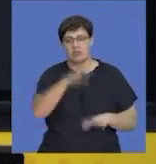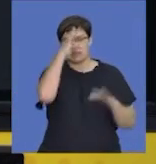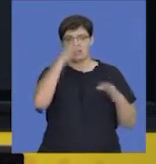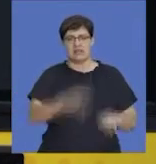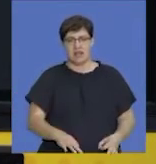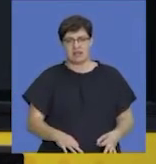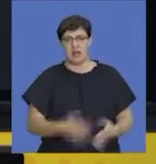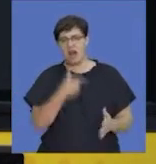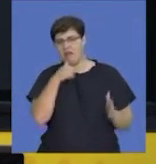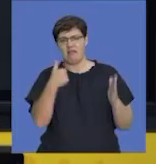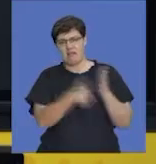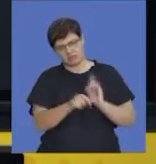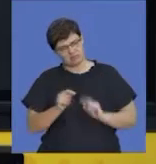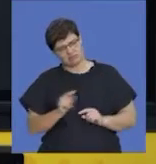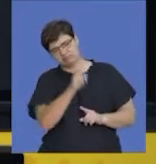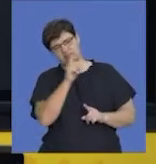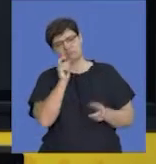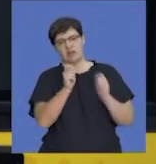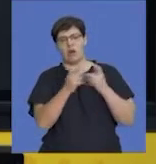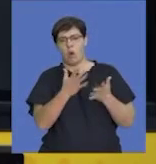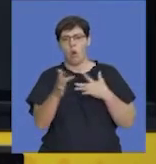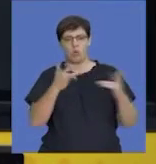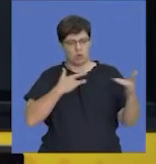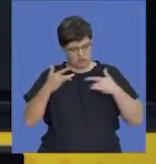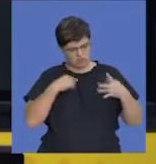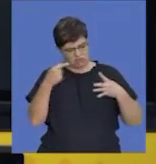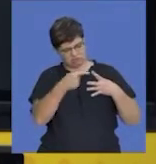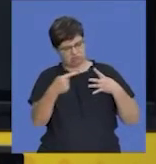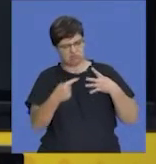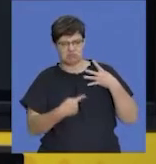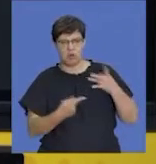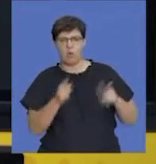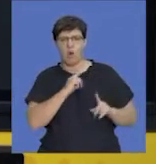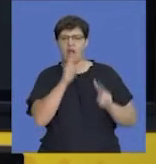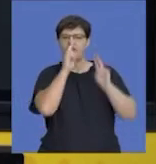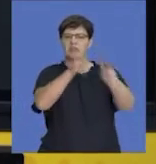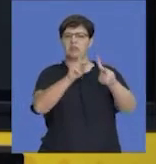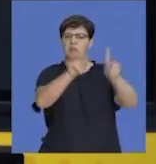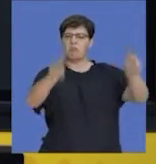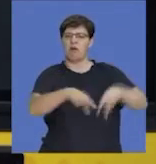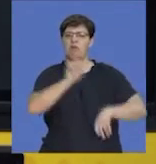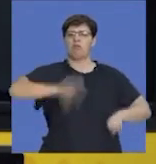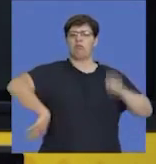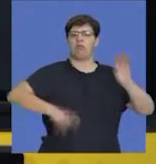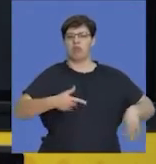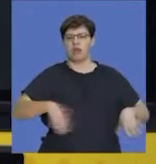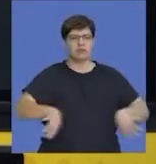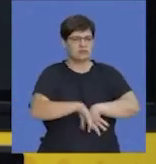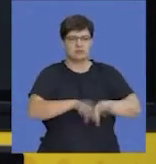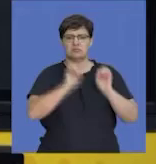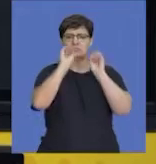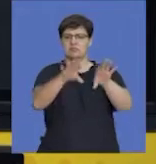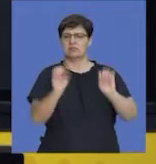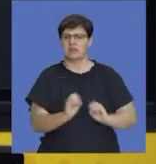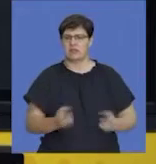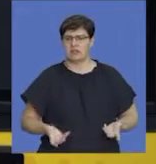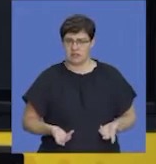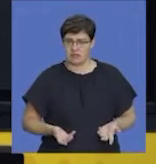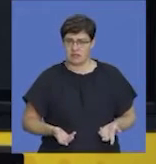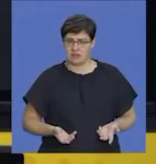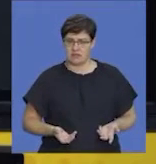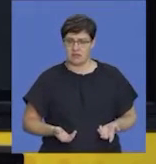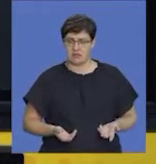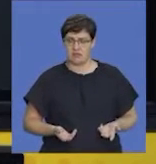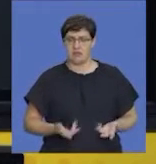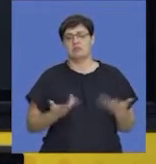write a letter to the editor about your concerns regarding the people visiting the park neglecting to throw their litter in the bins. And